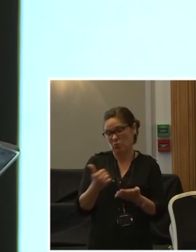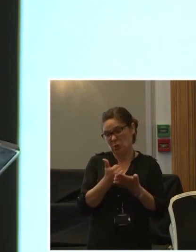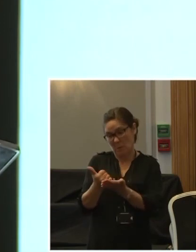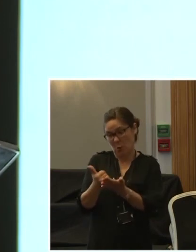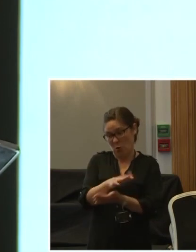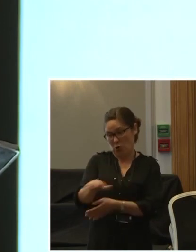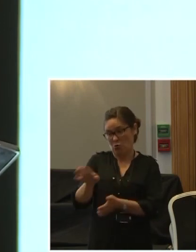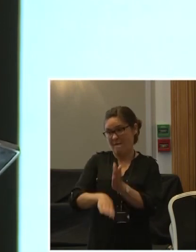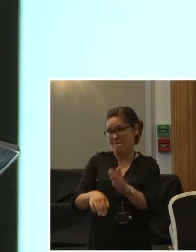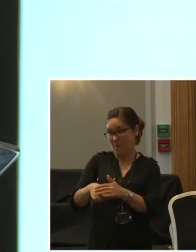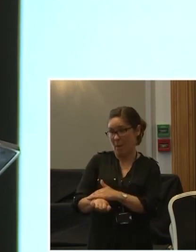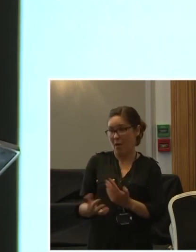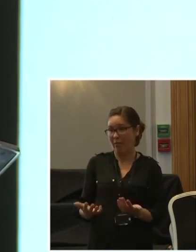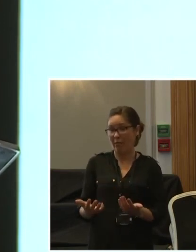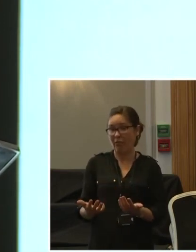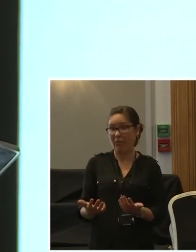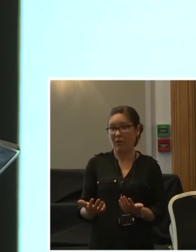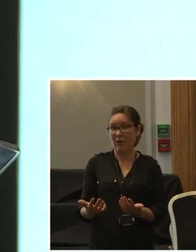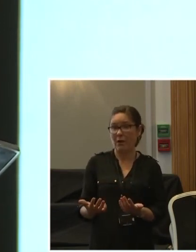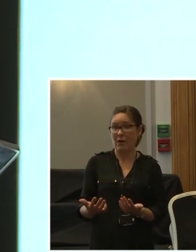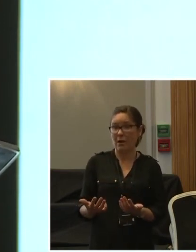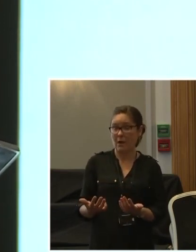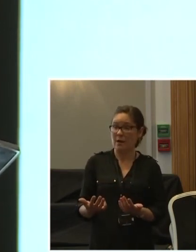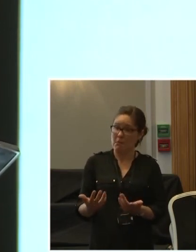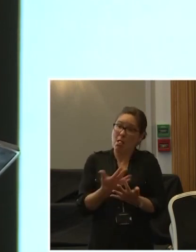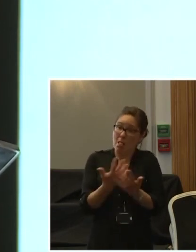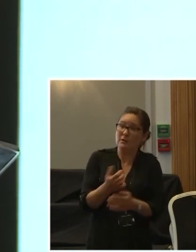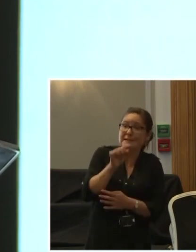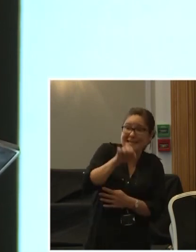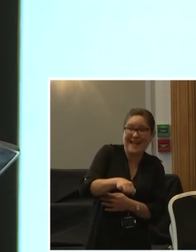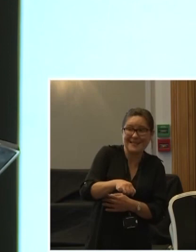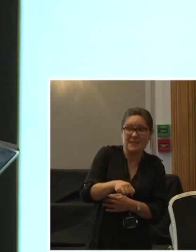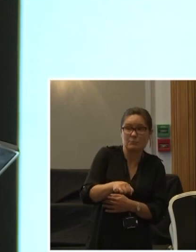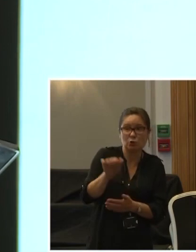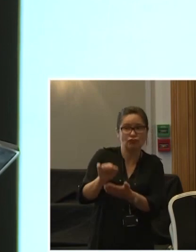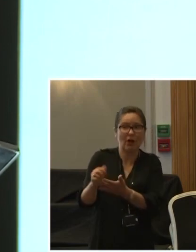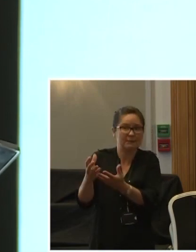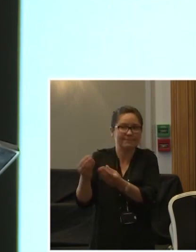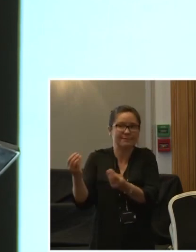So yeah, I think a significant number of ECLOs do, but I do think there's definitely a gap in the market.